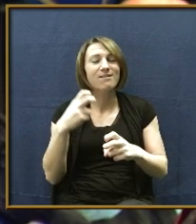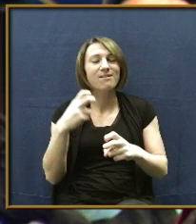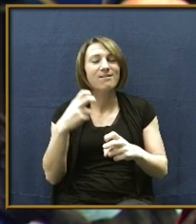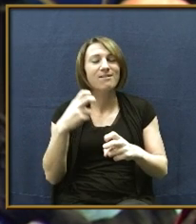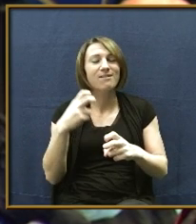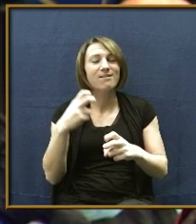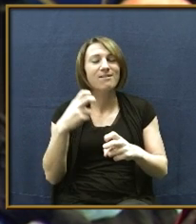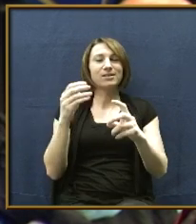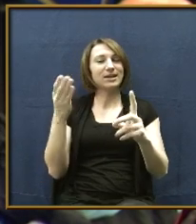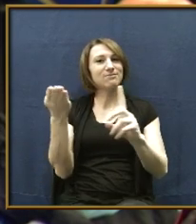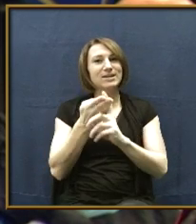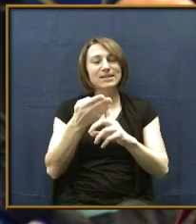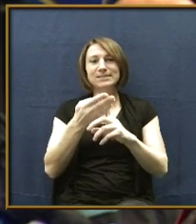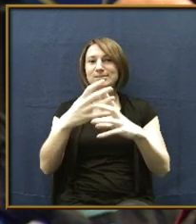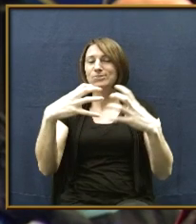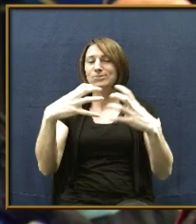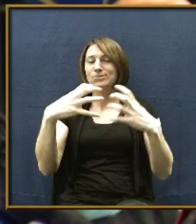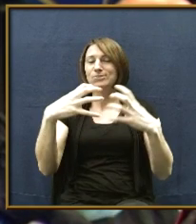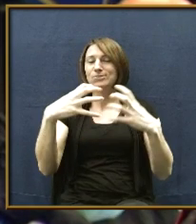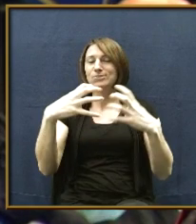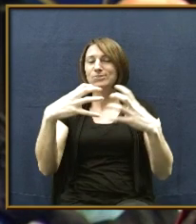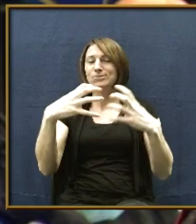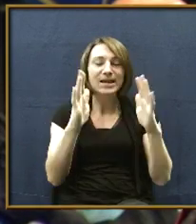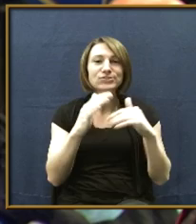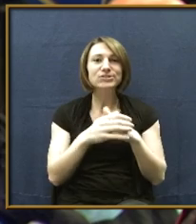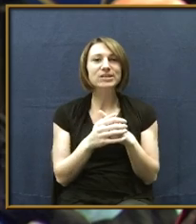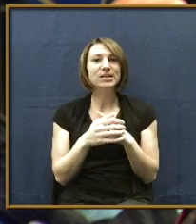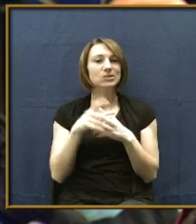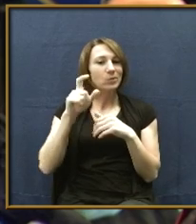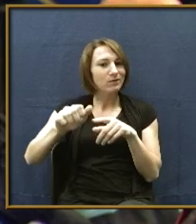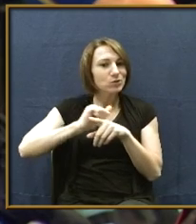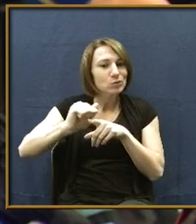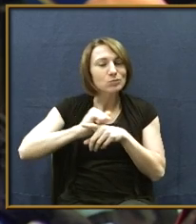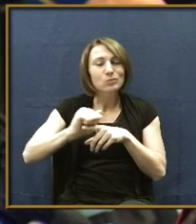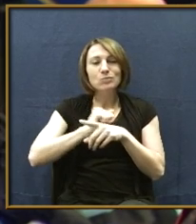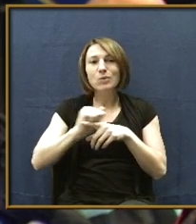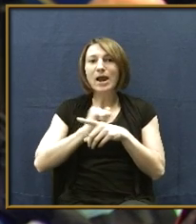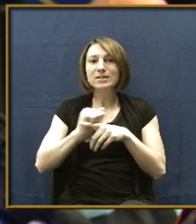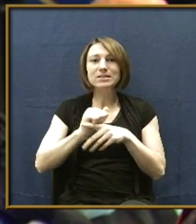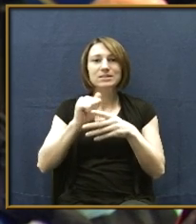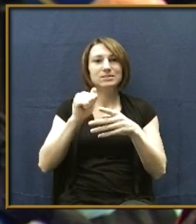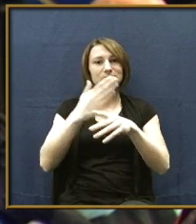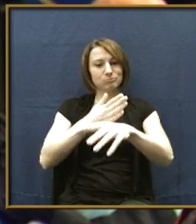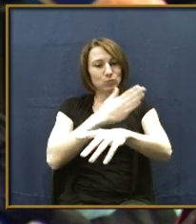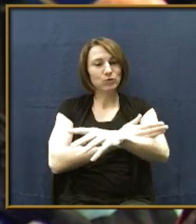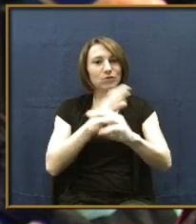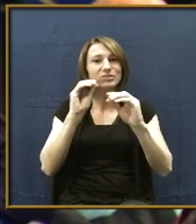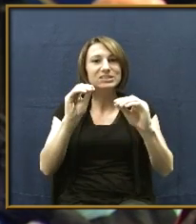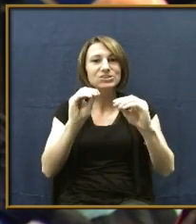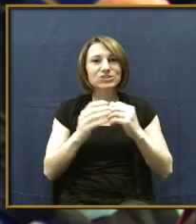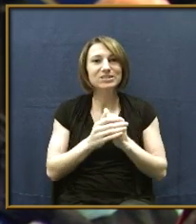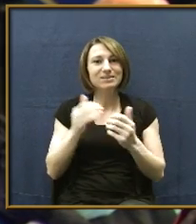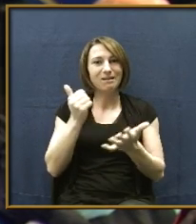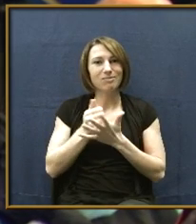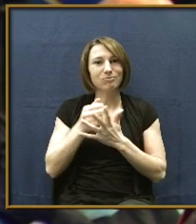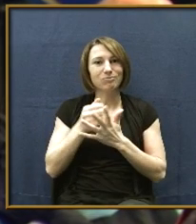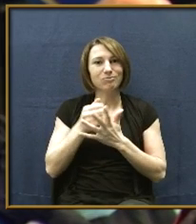also practice and practice in order to get that message across. I learned